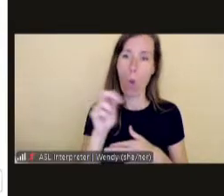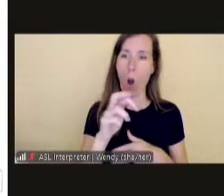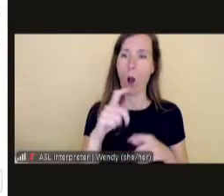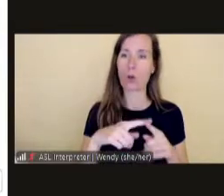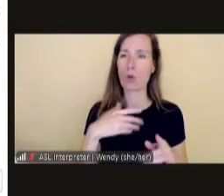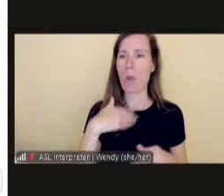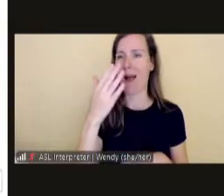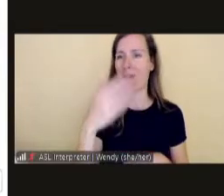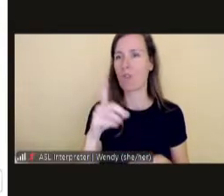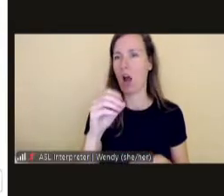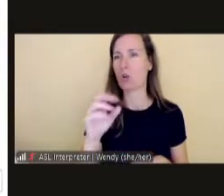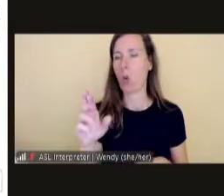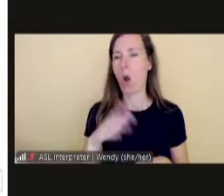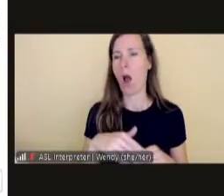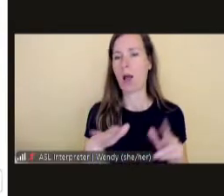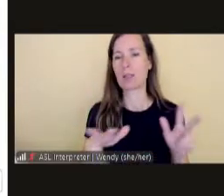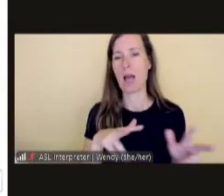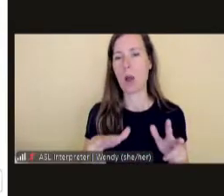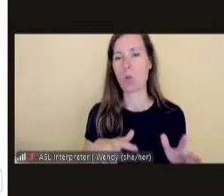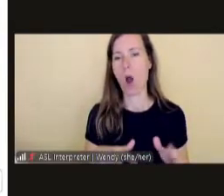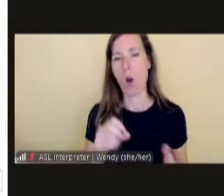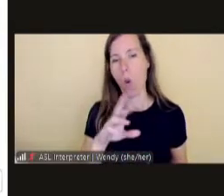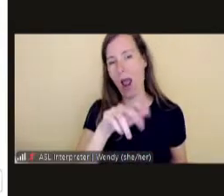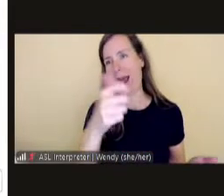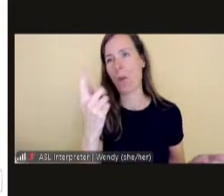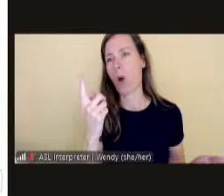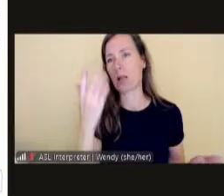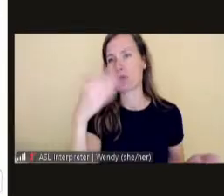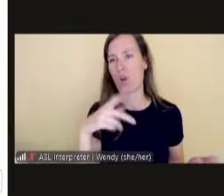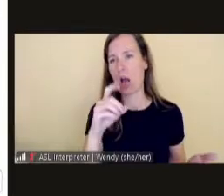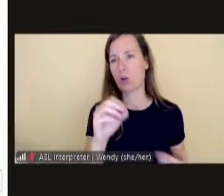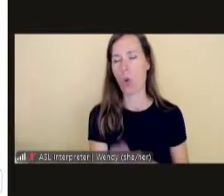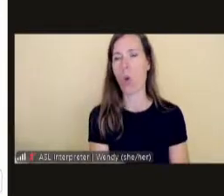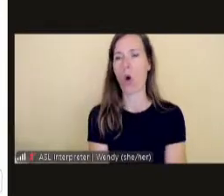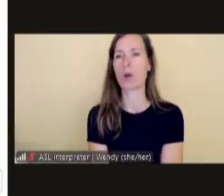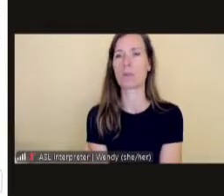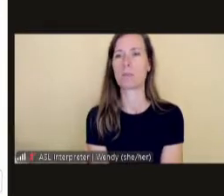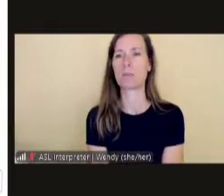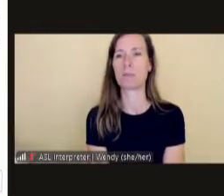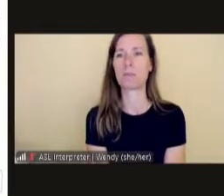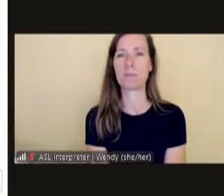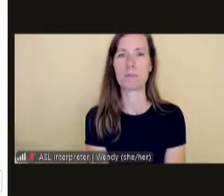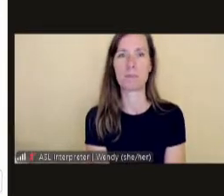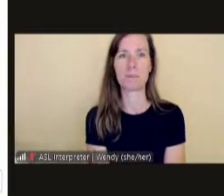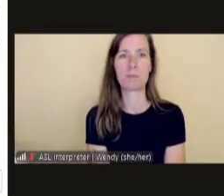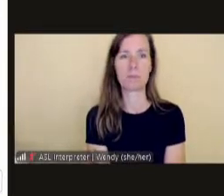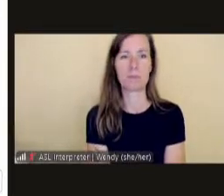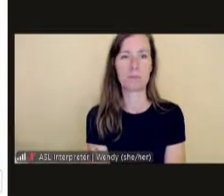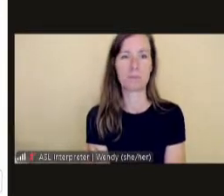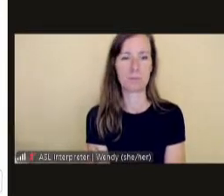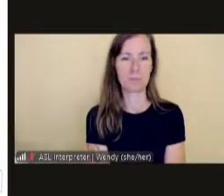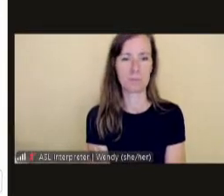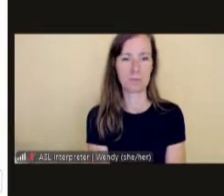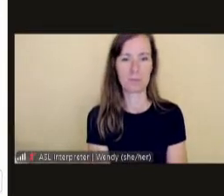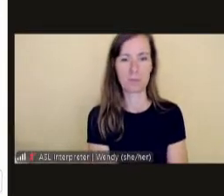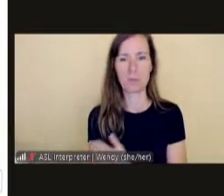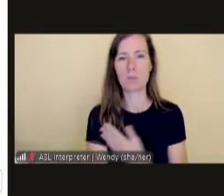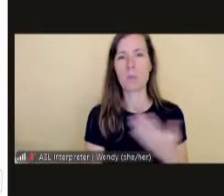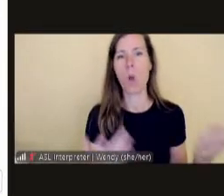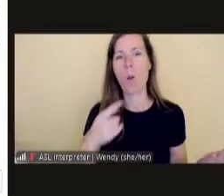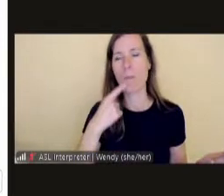Well, everybody's front door. Doesn't matter. Or park on the public street. Oh, yeah. I see what you're saying. Yeah.